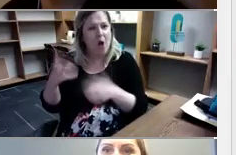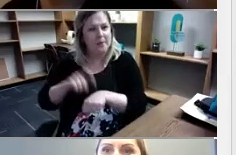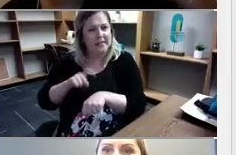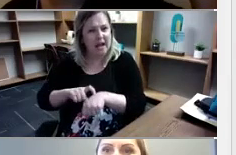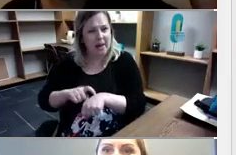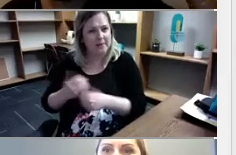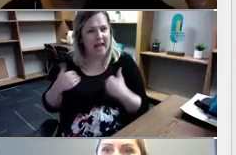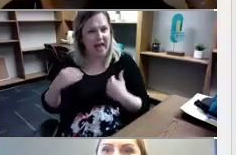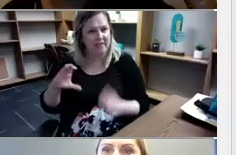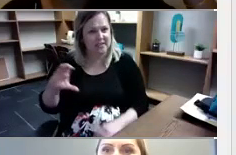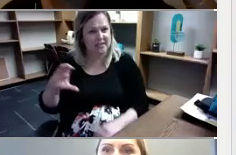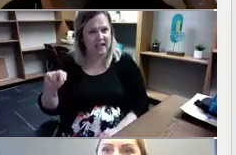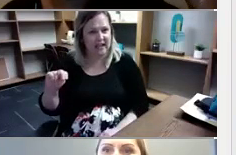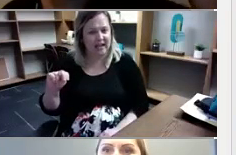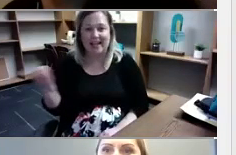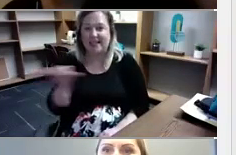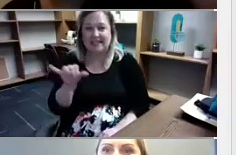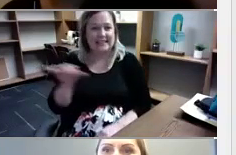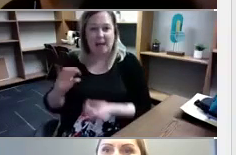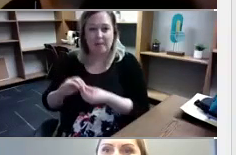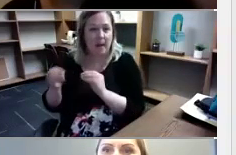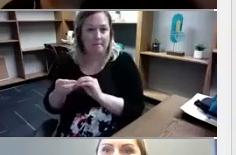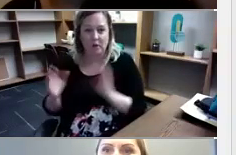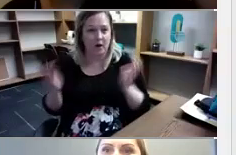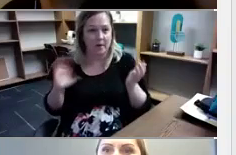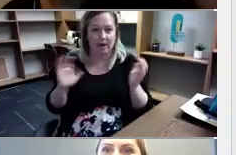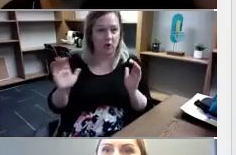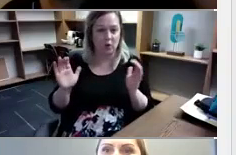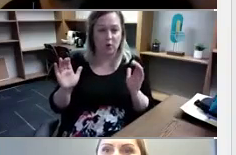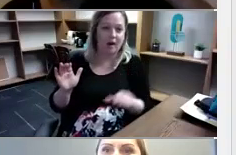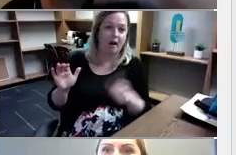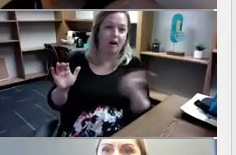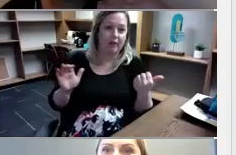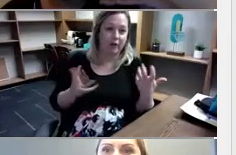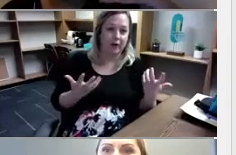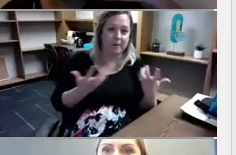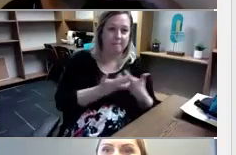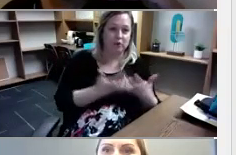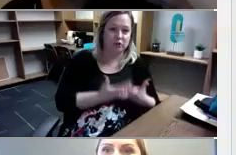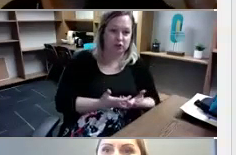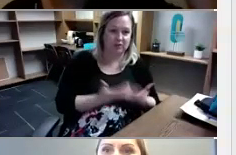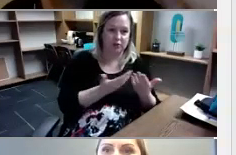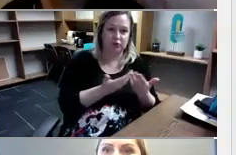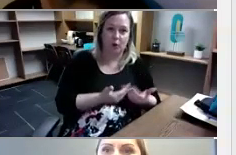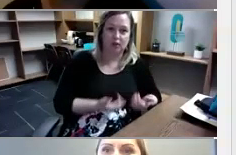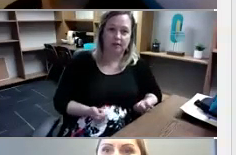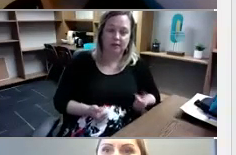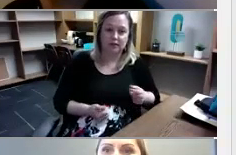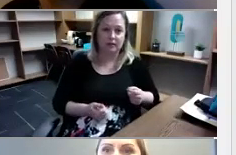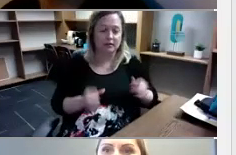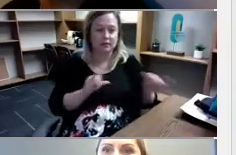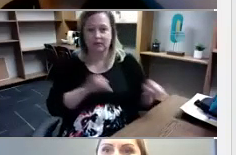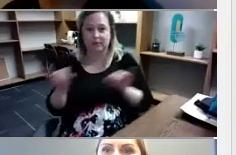Cn's as we did for our other merge sort example. We have as the number of levels that we have in our tree, right? So the height of our